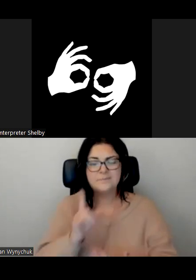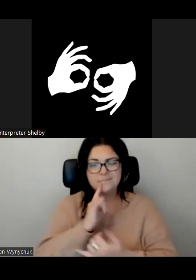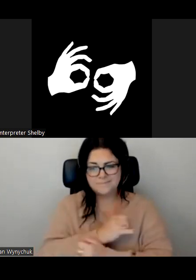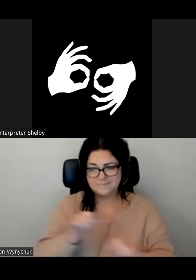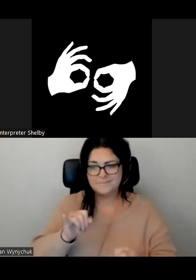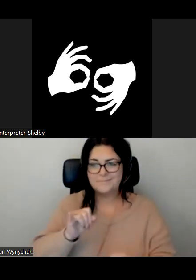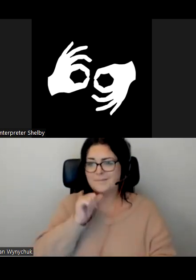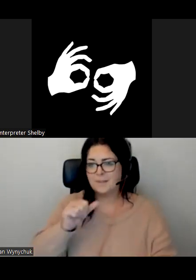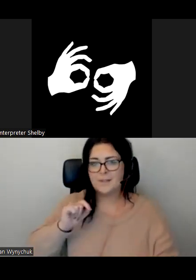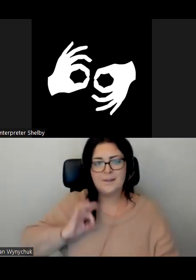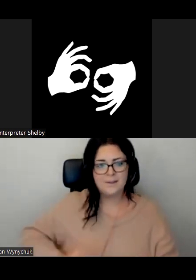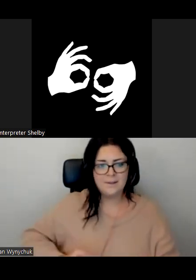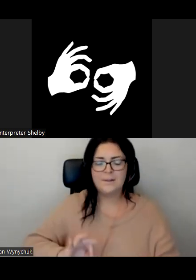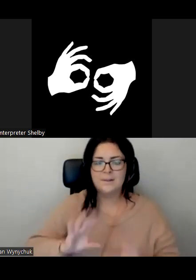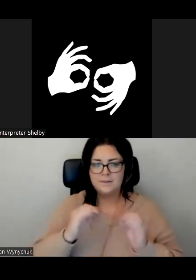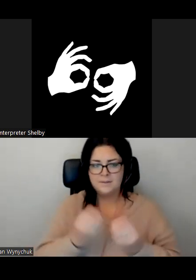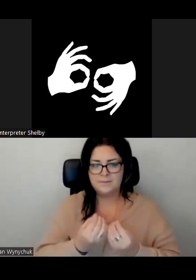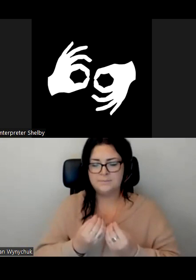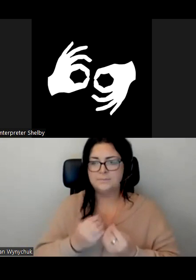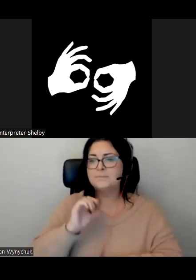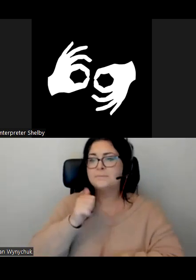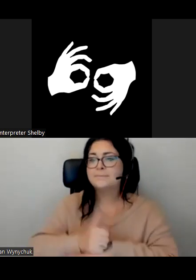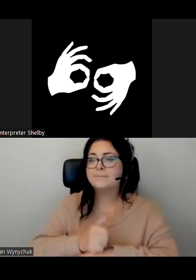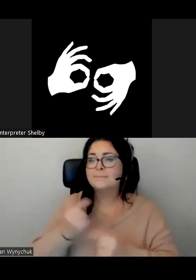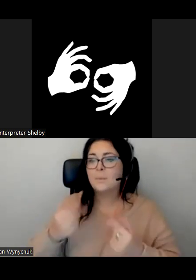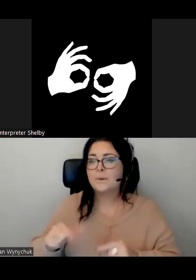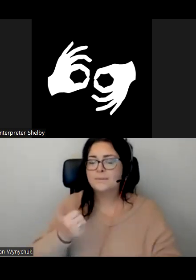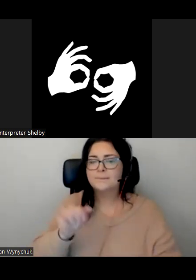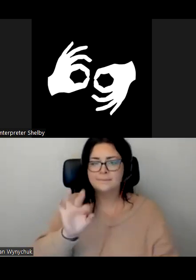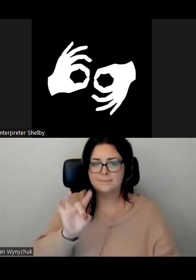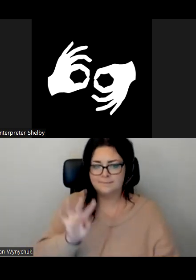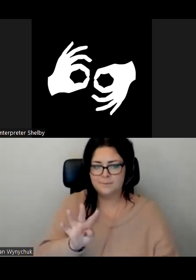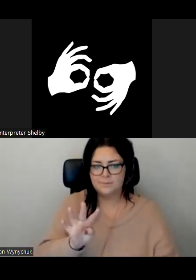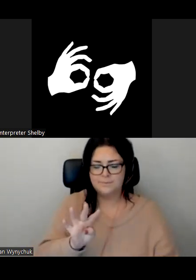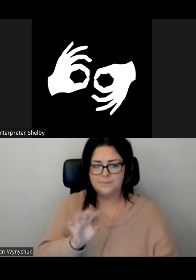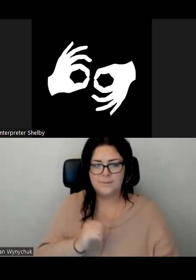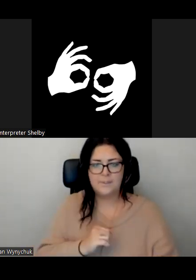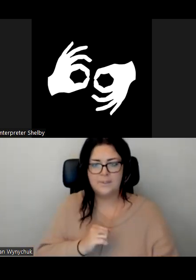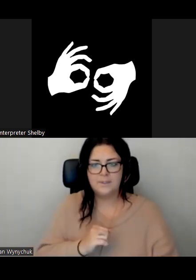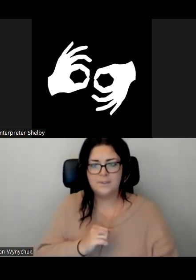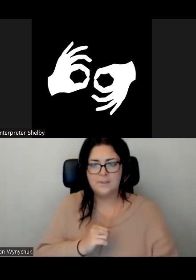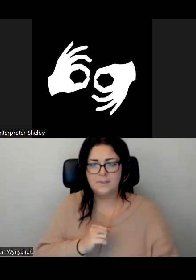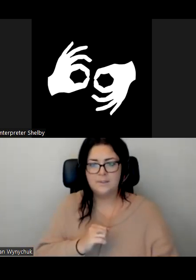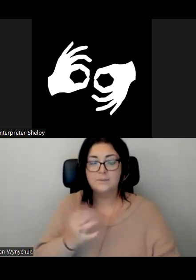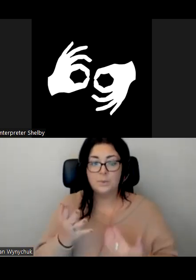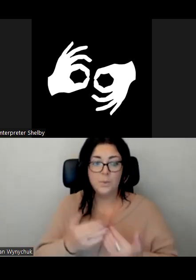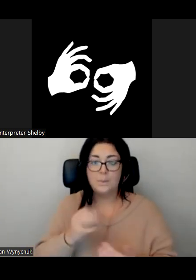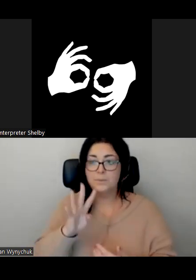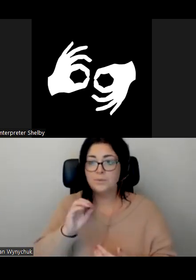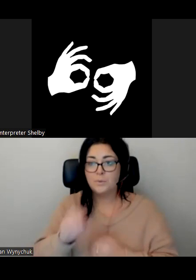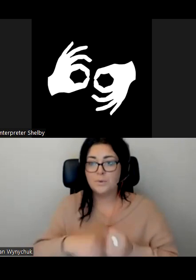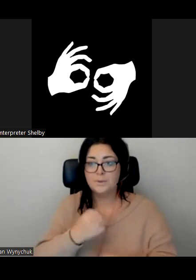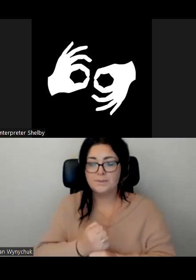independent nonprofit organization. We were founded in 1984, so we're coming on to our 40th